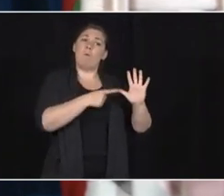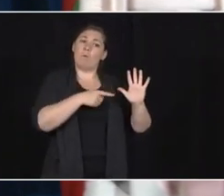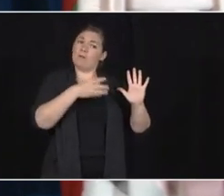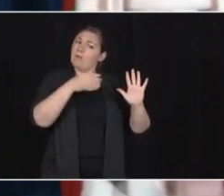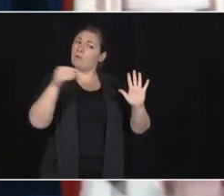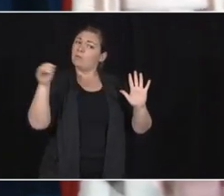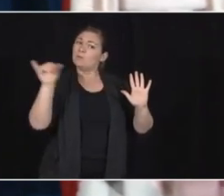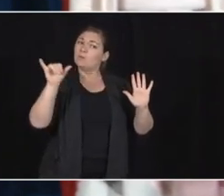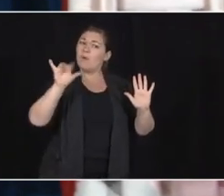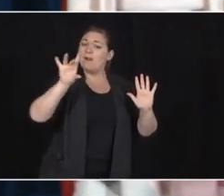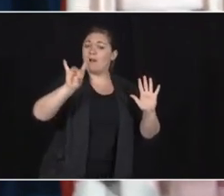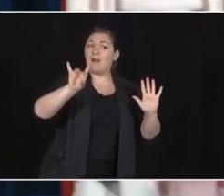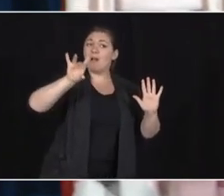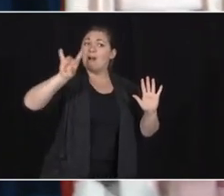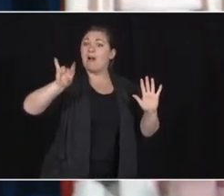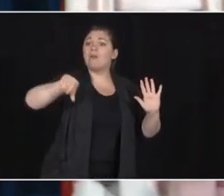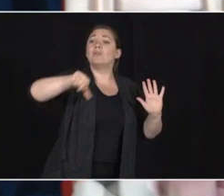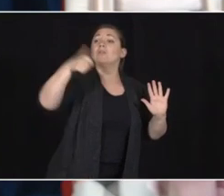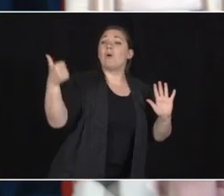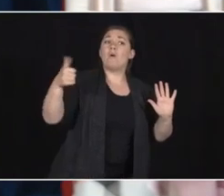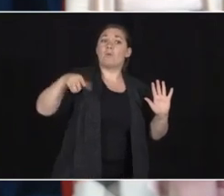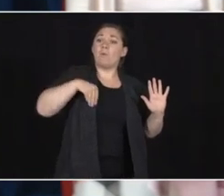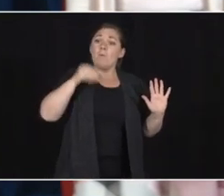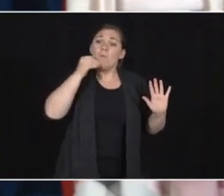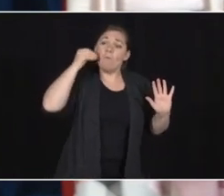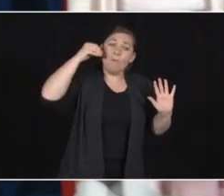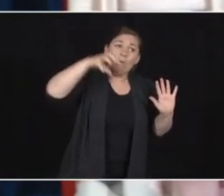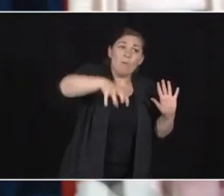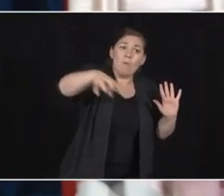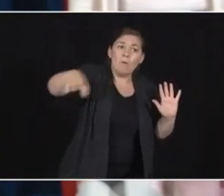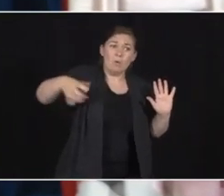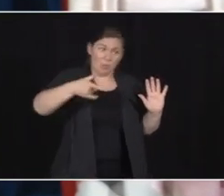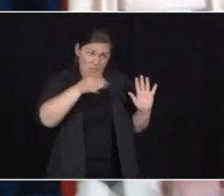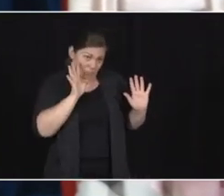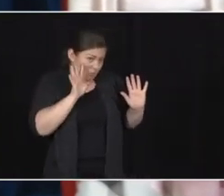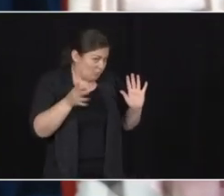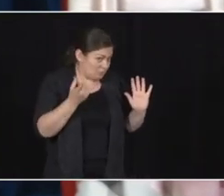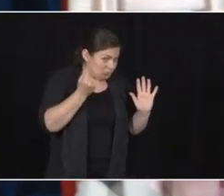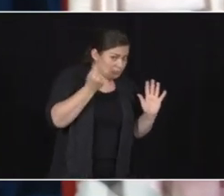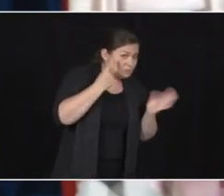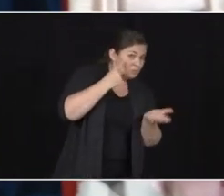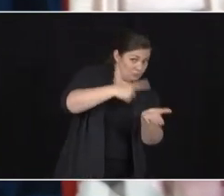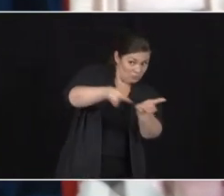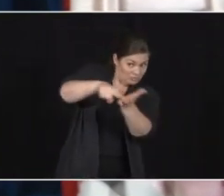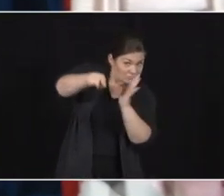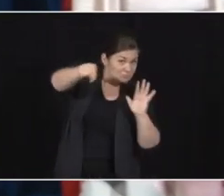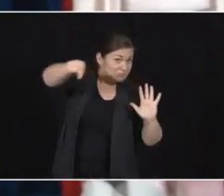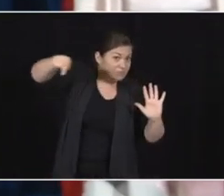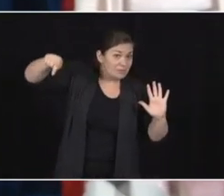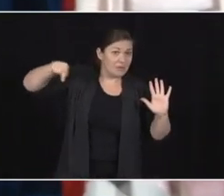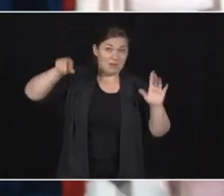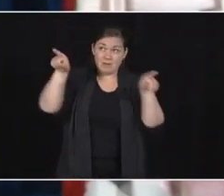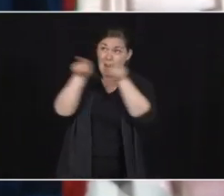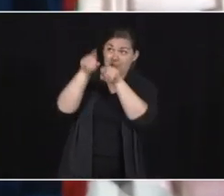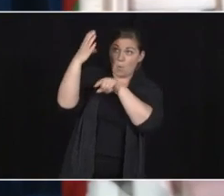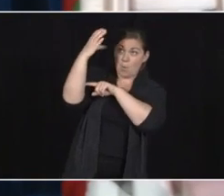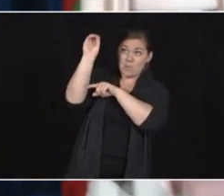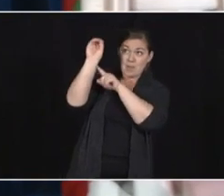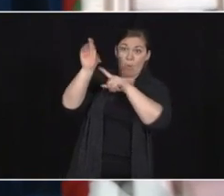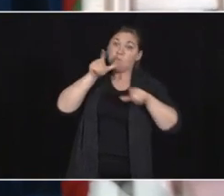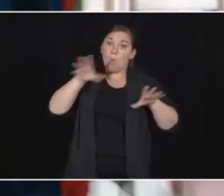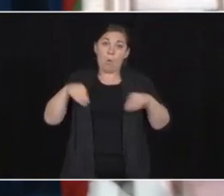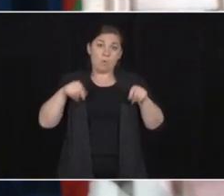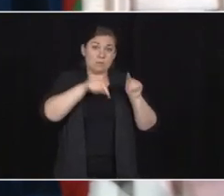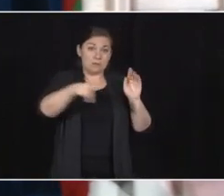own 88 other homes in the province. I'm wondering if you're going to step up inspections of the other homes that those companies own. We're going to be stepping up